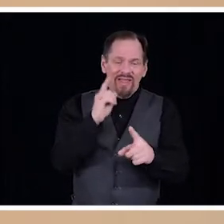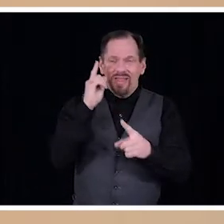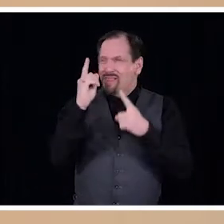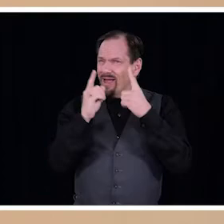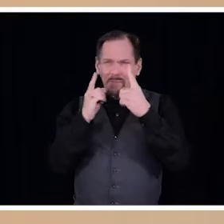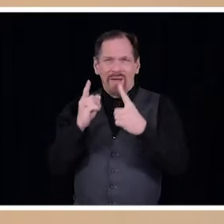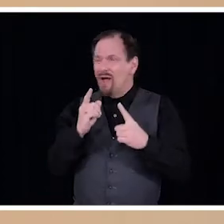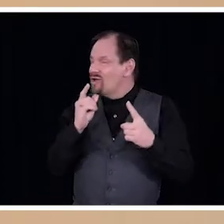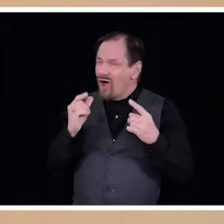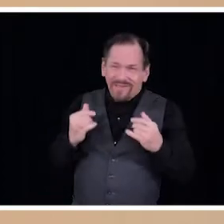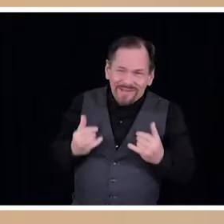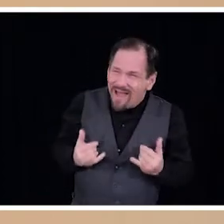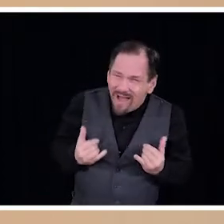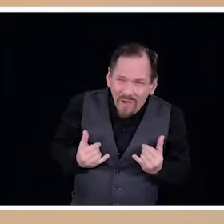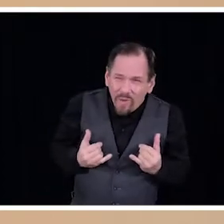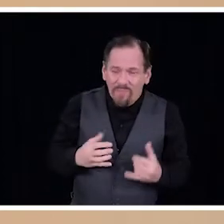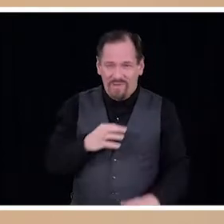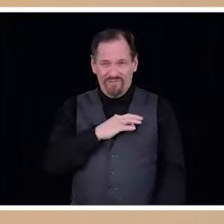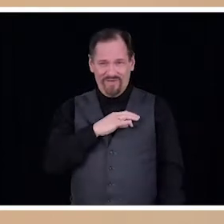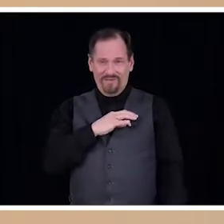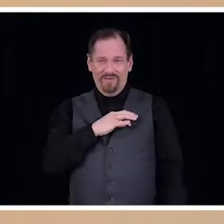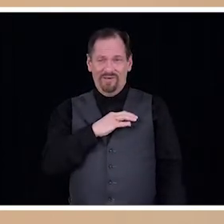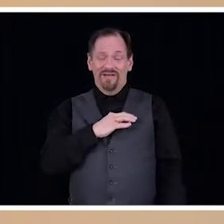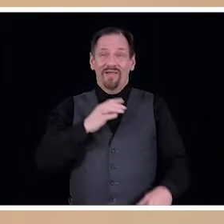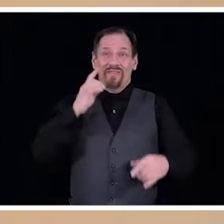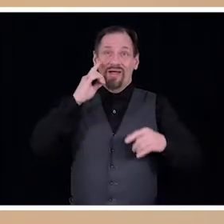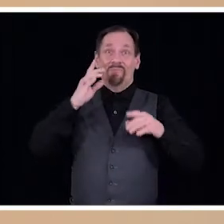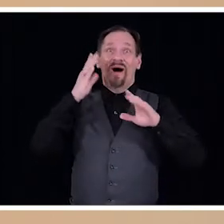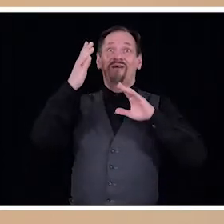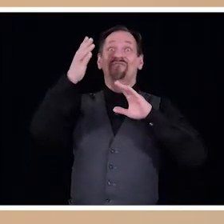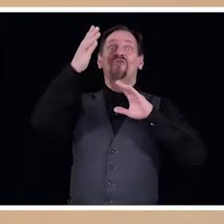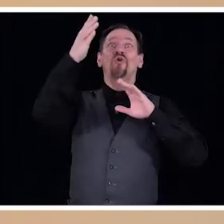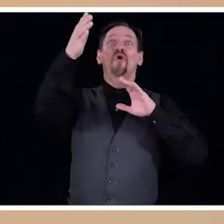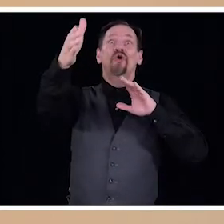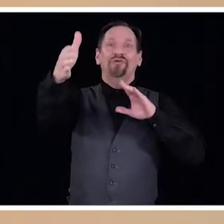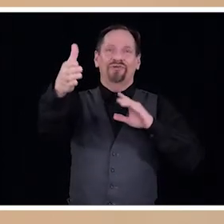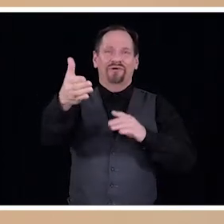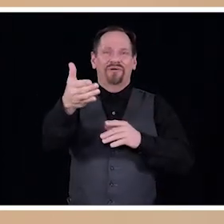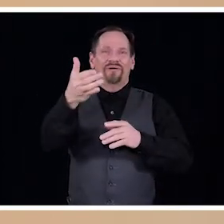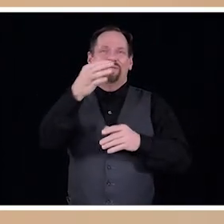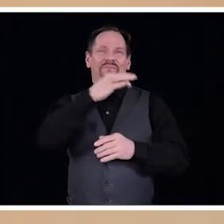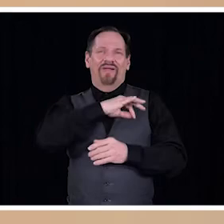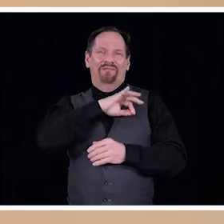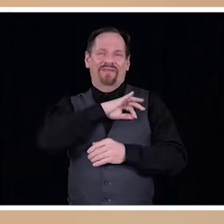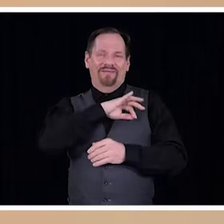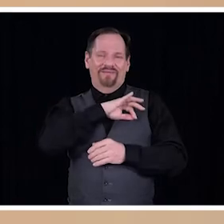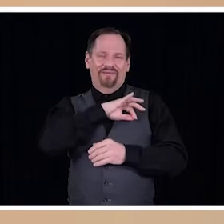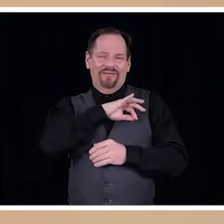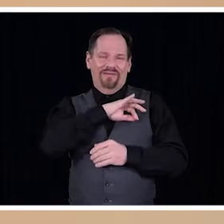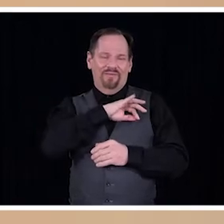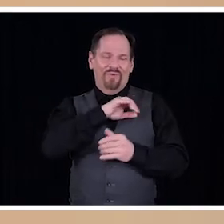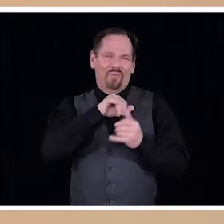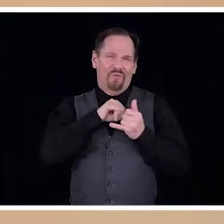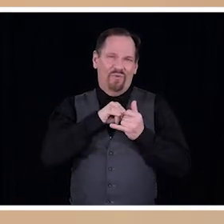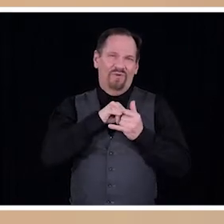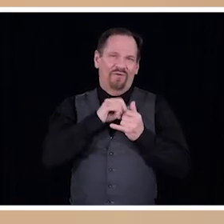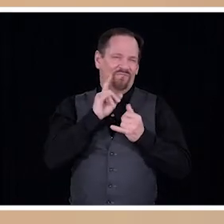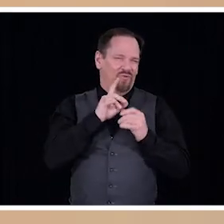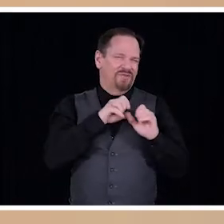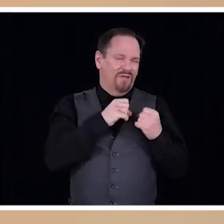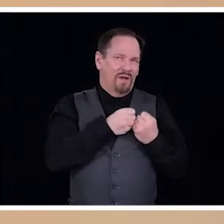the returns to you, but of the returns to society. Do not be discouraged by what you see